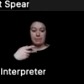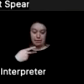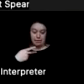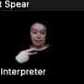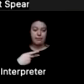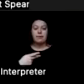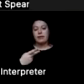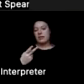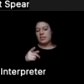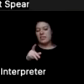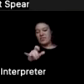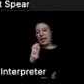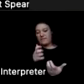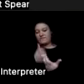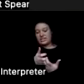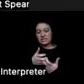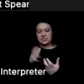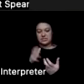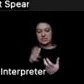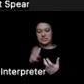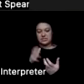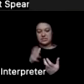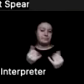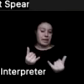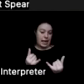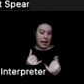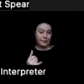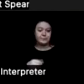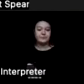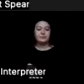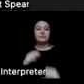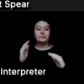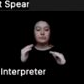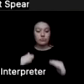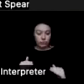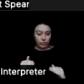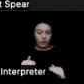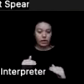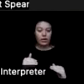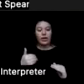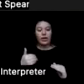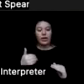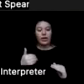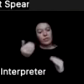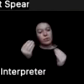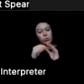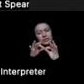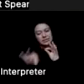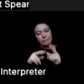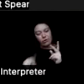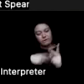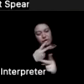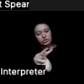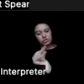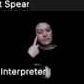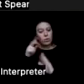The American Physical Society has a nice, simple version for undergraduates, especially those just beginning